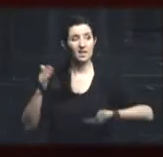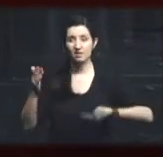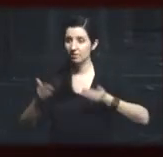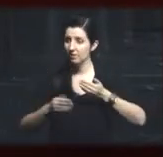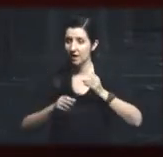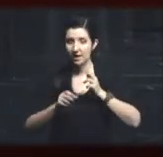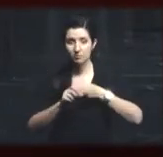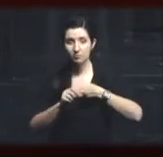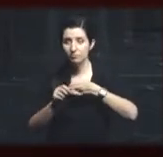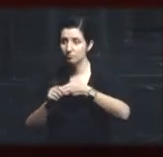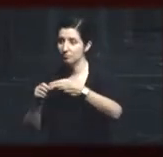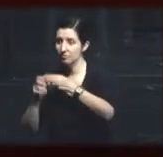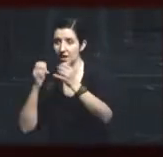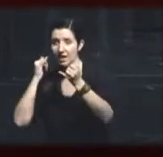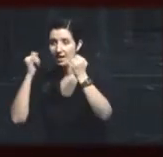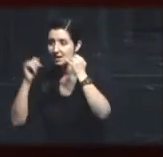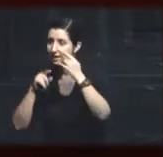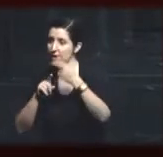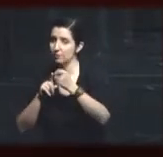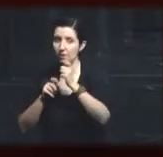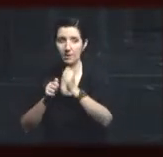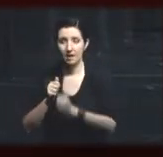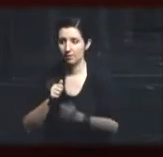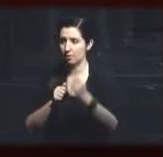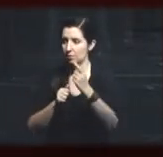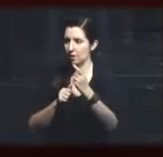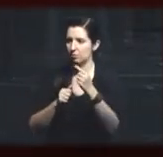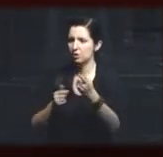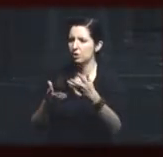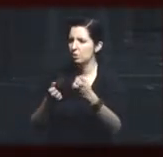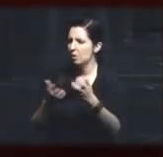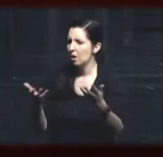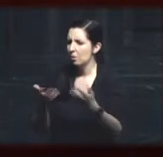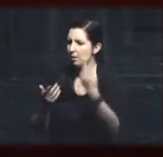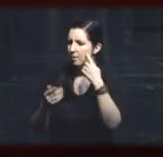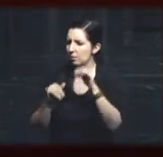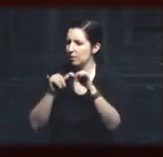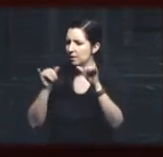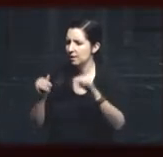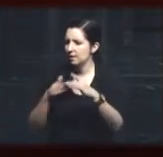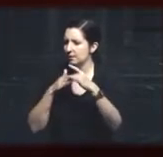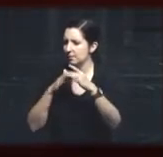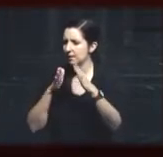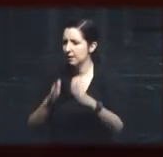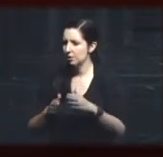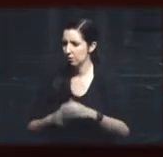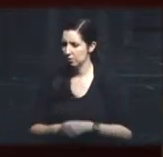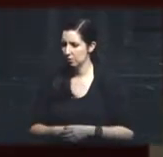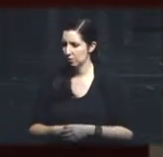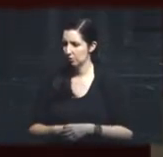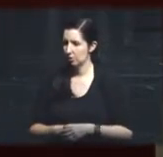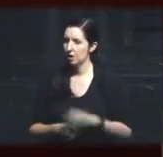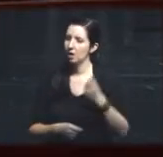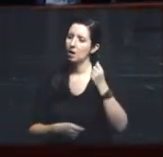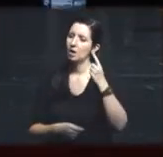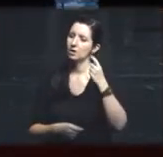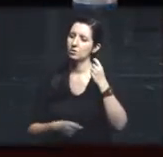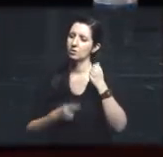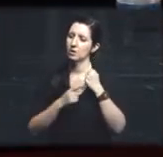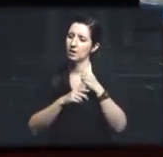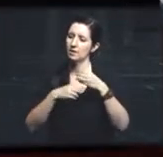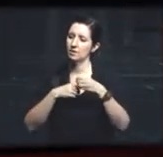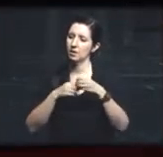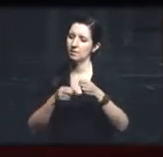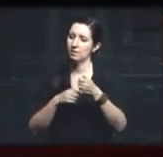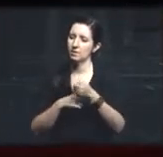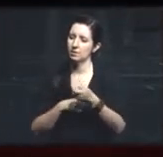what folks are looking for in a system leader. And while I'm on changes at the Community College System Office, there's been quite a few. We have a